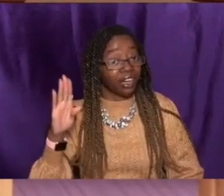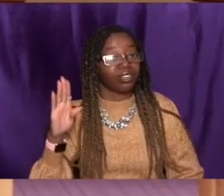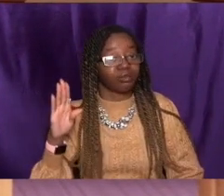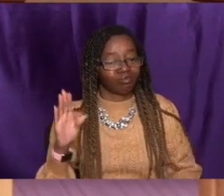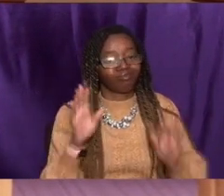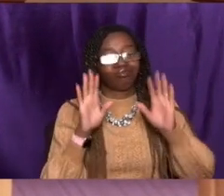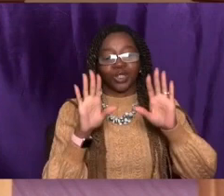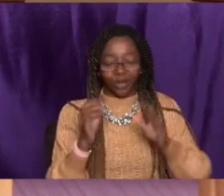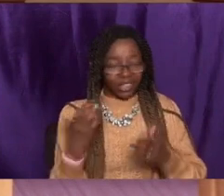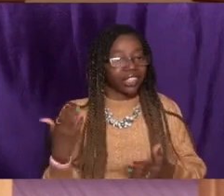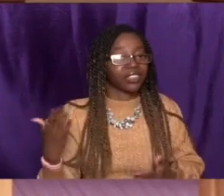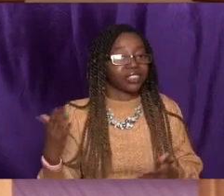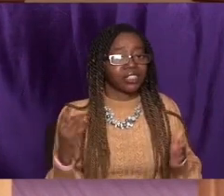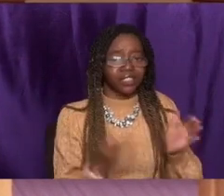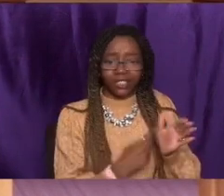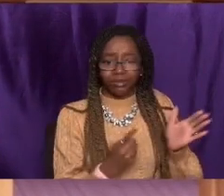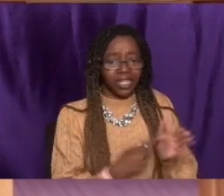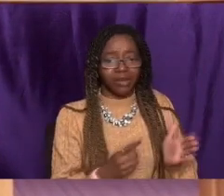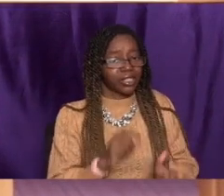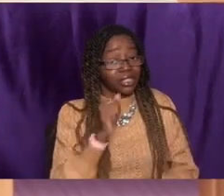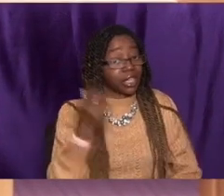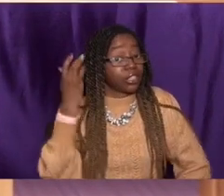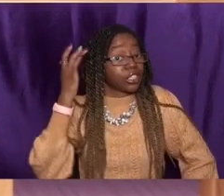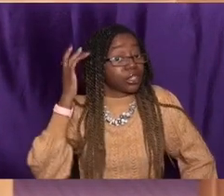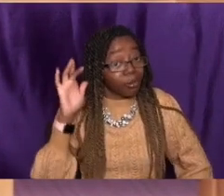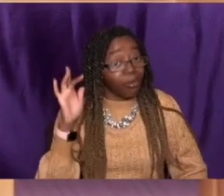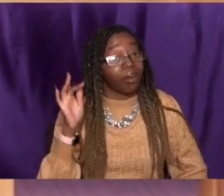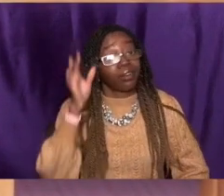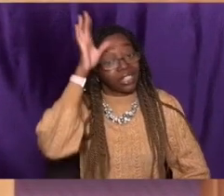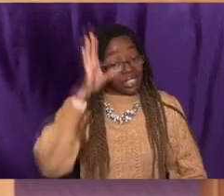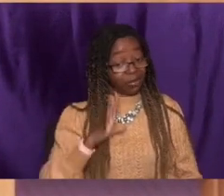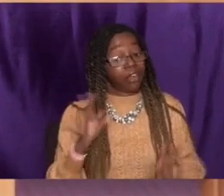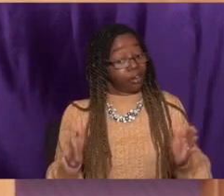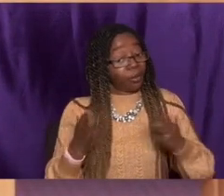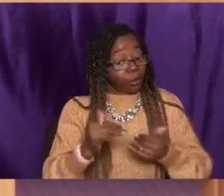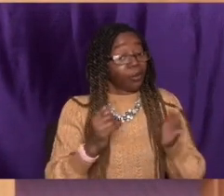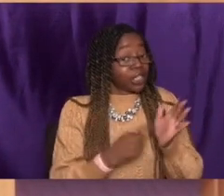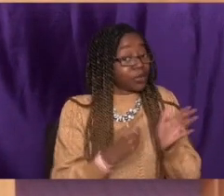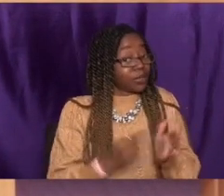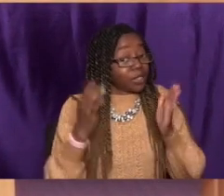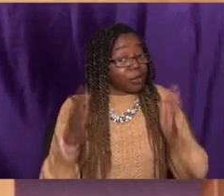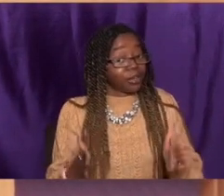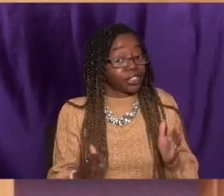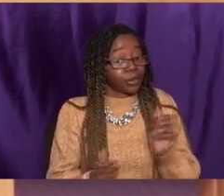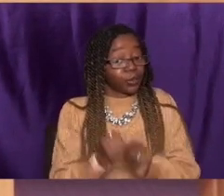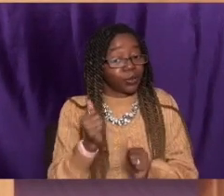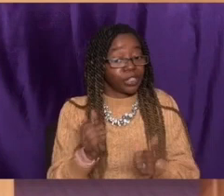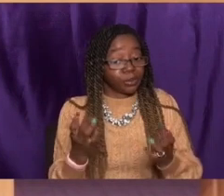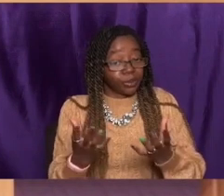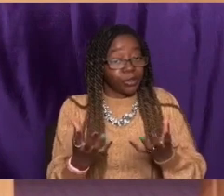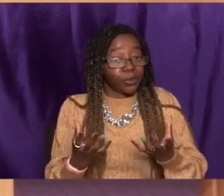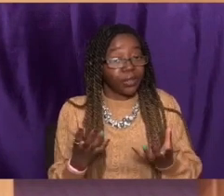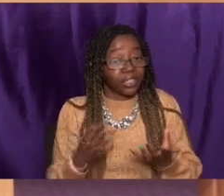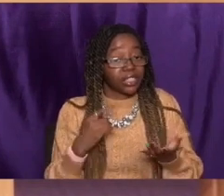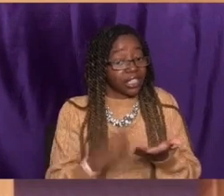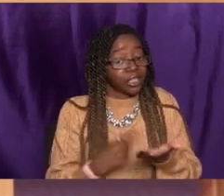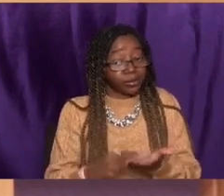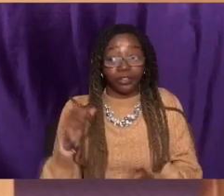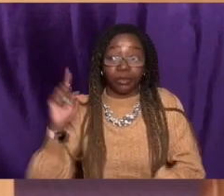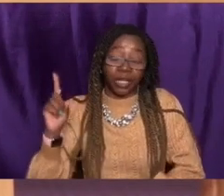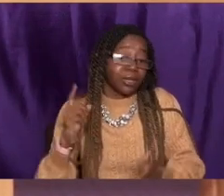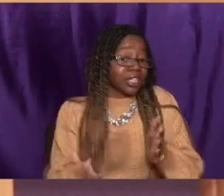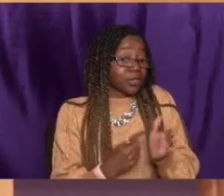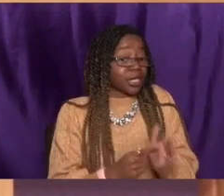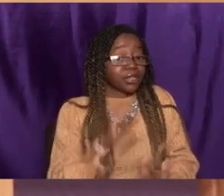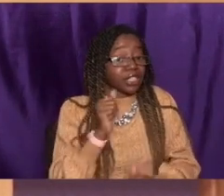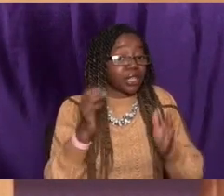great things. Sometimes it ain't the smartest cat in the room. Sometimes it's the person who's most willing to get something done. Sometimes it ain't